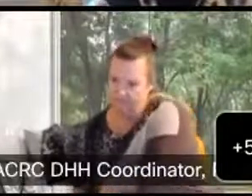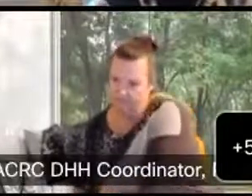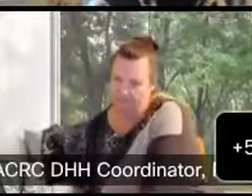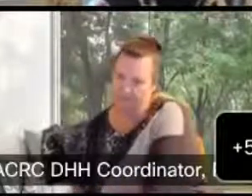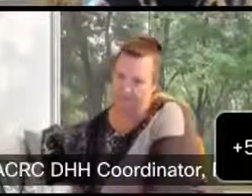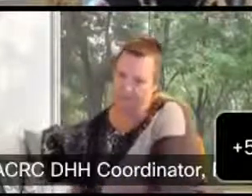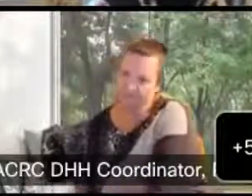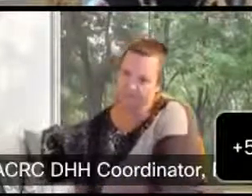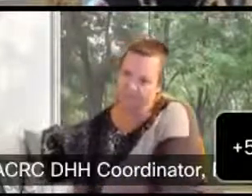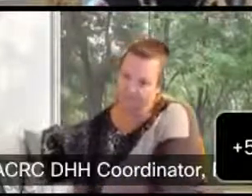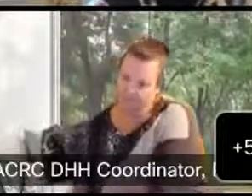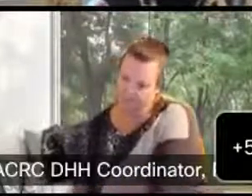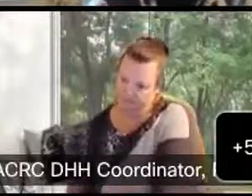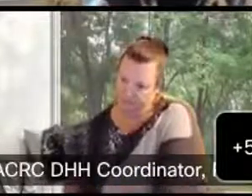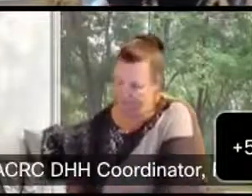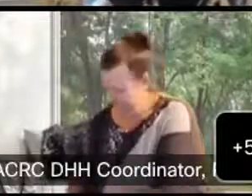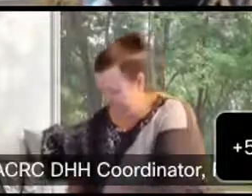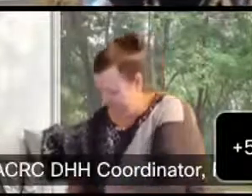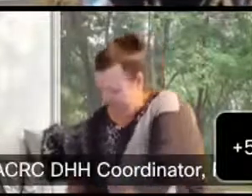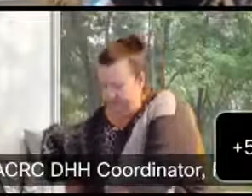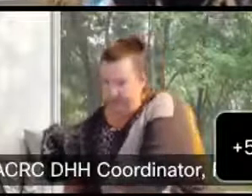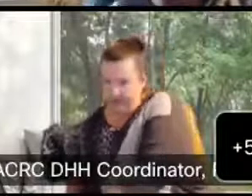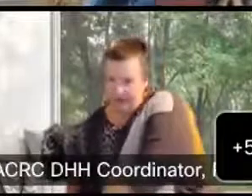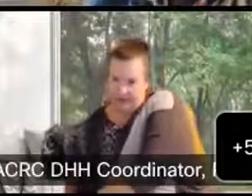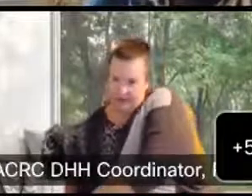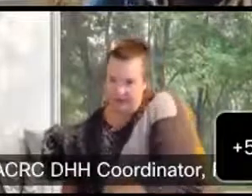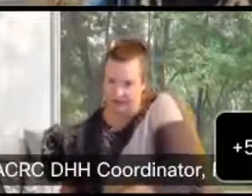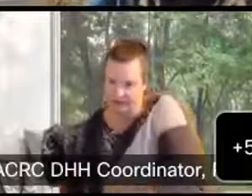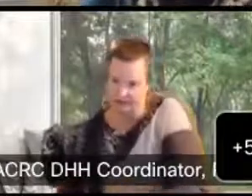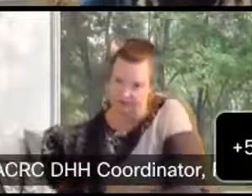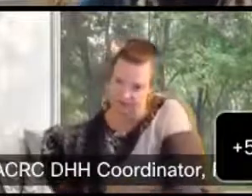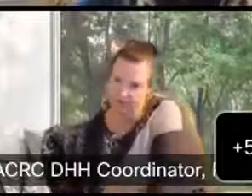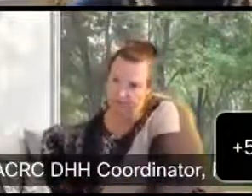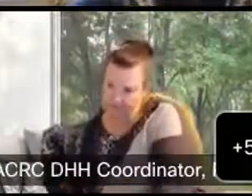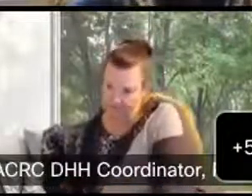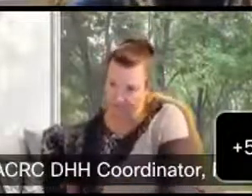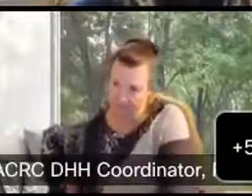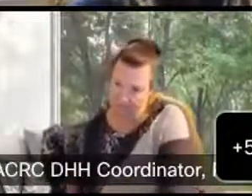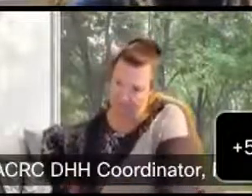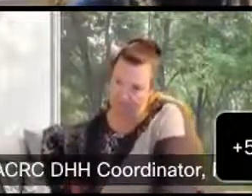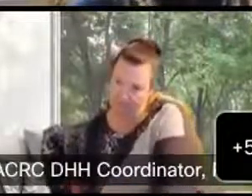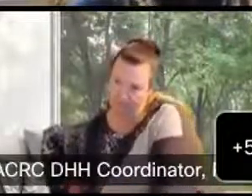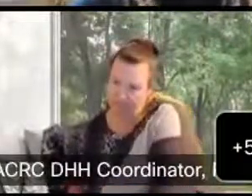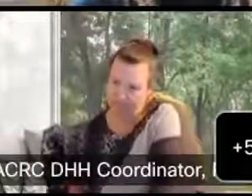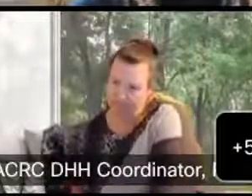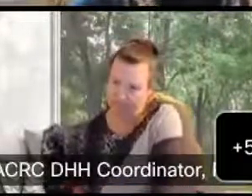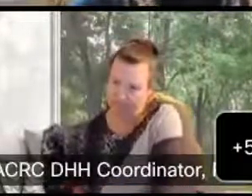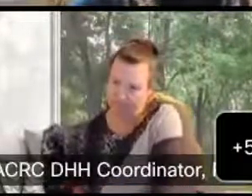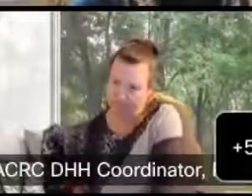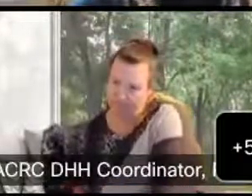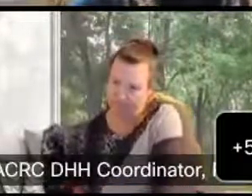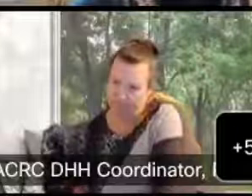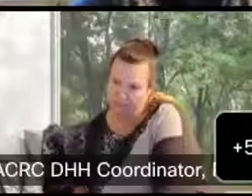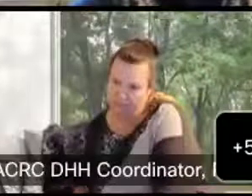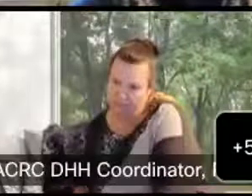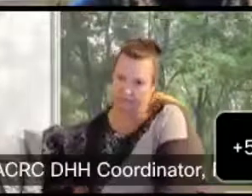email so that they know how quickly they will be able to hear it, when they'll be able to hear whether or not it was approved or not. So not quite sure what the